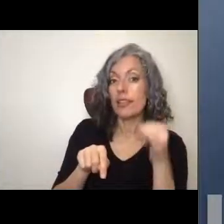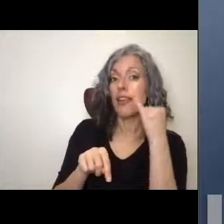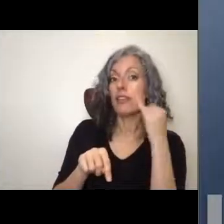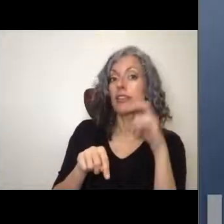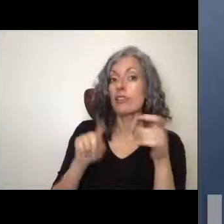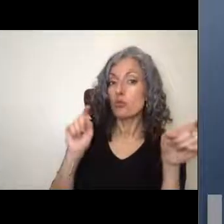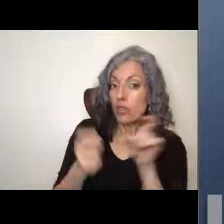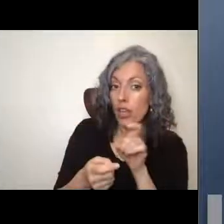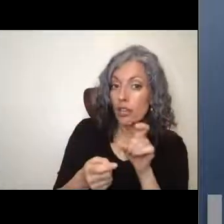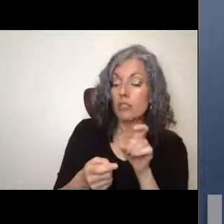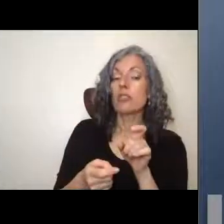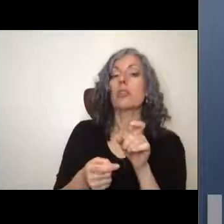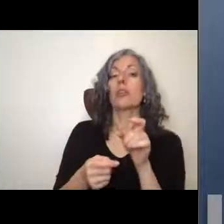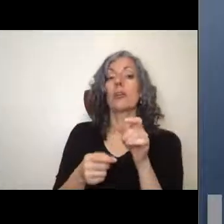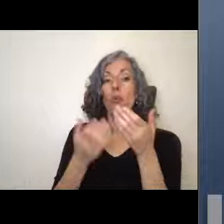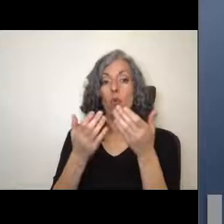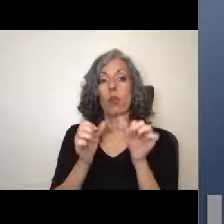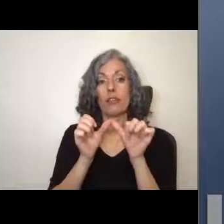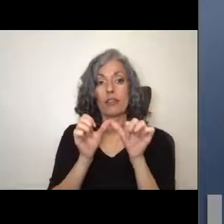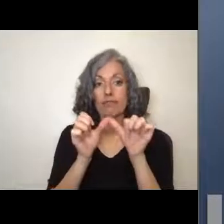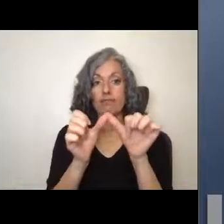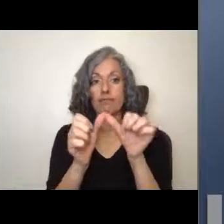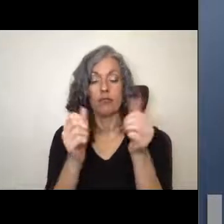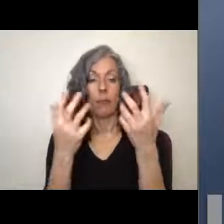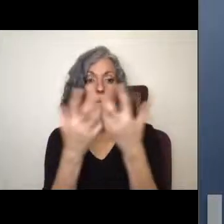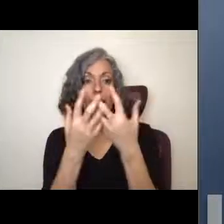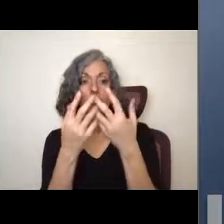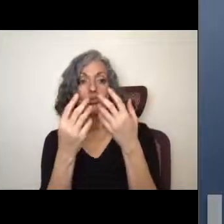be to ensure that it's consistent with our policy goals.